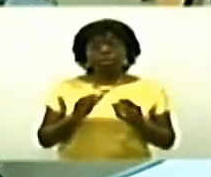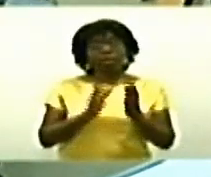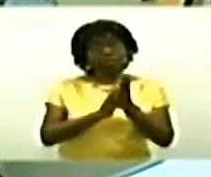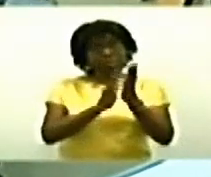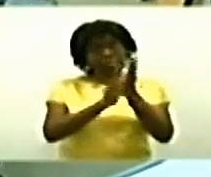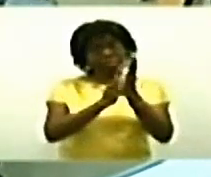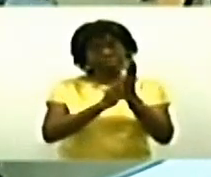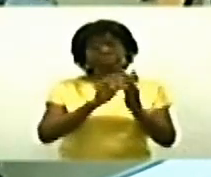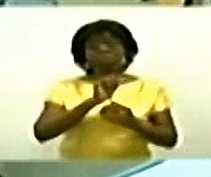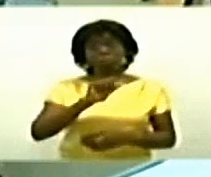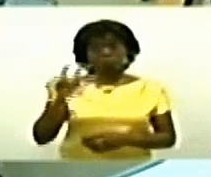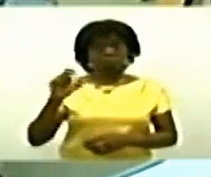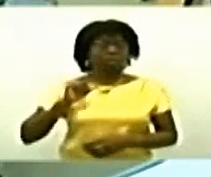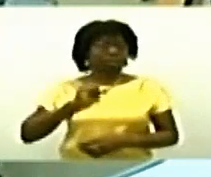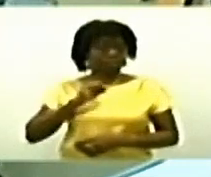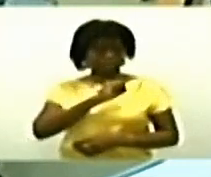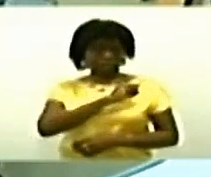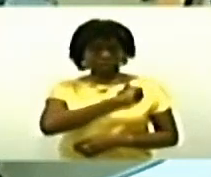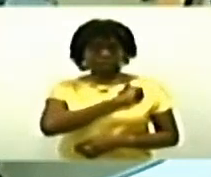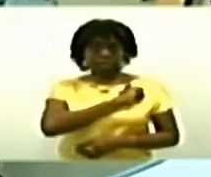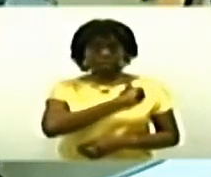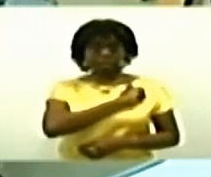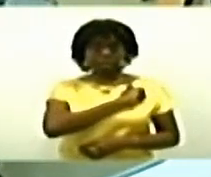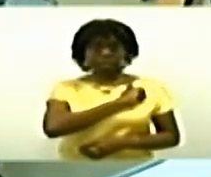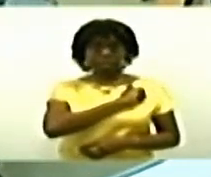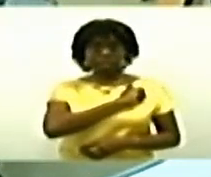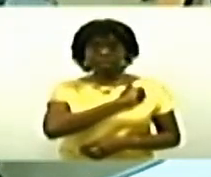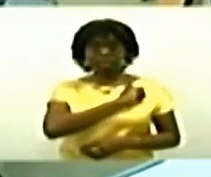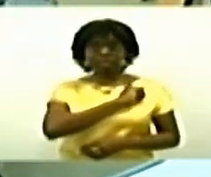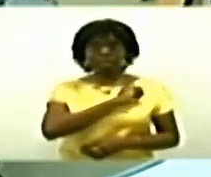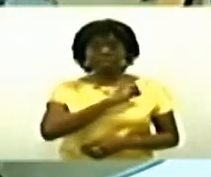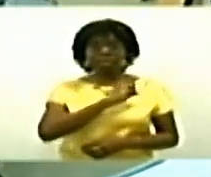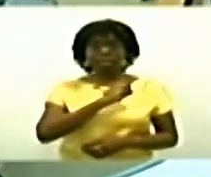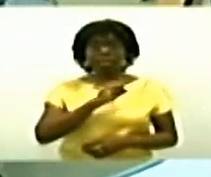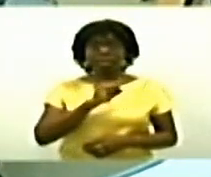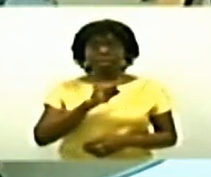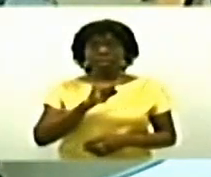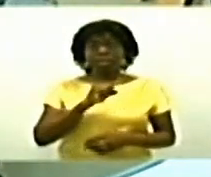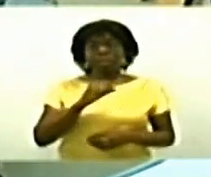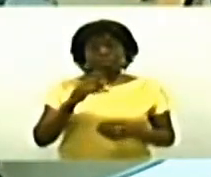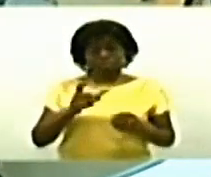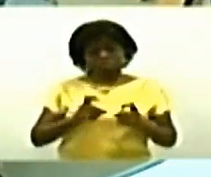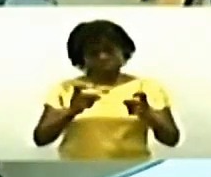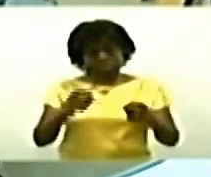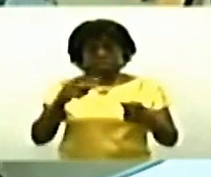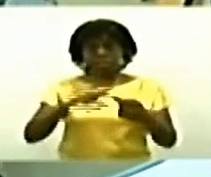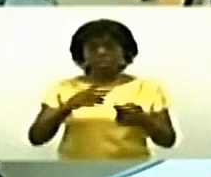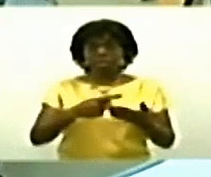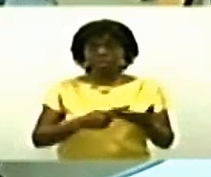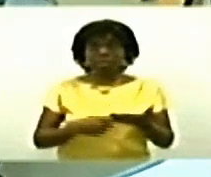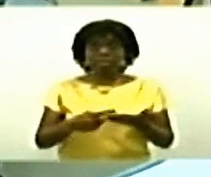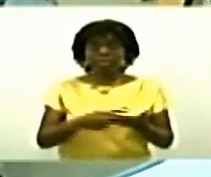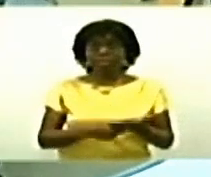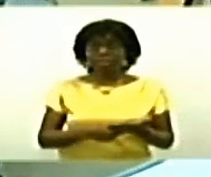congratulate all senators for their contributions to the debate.